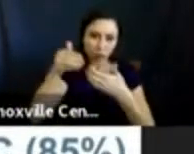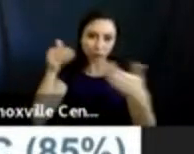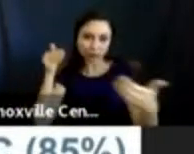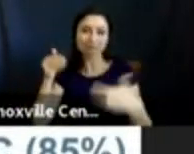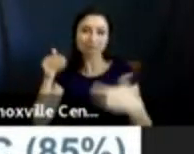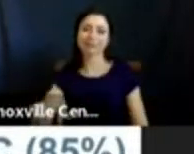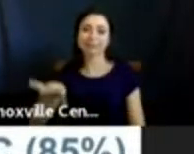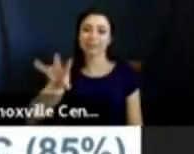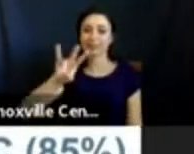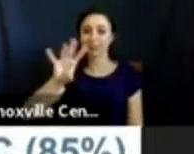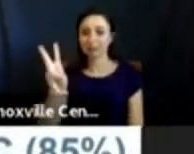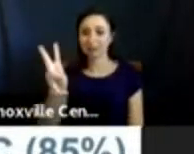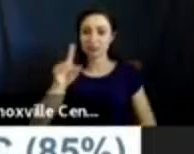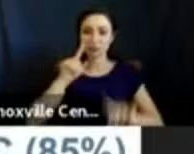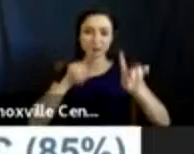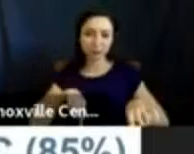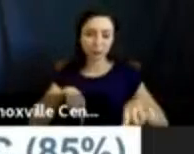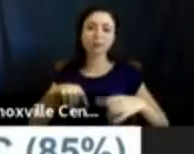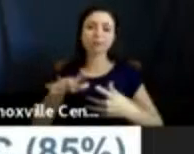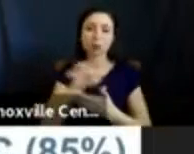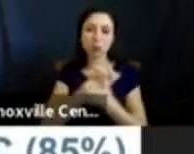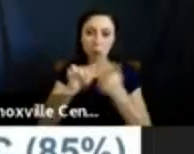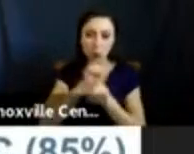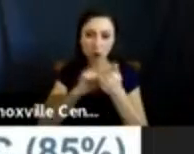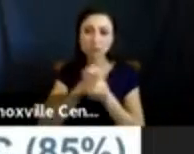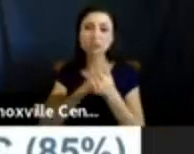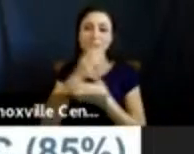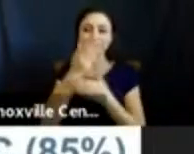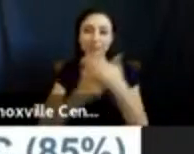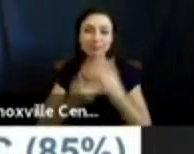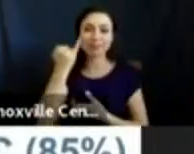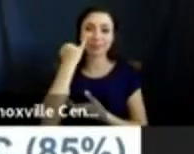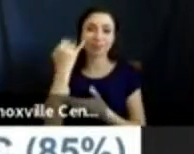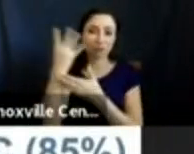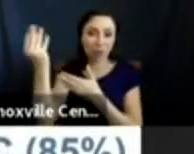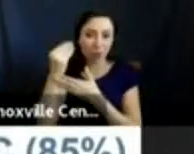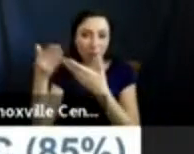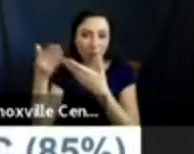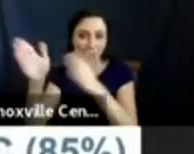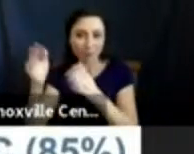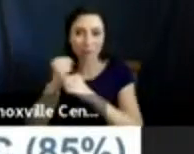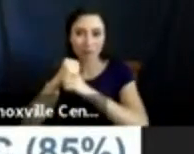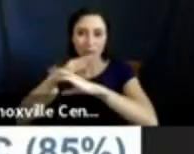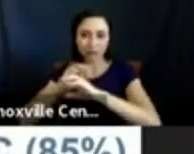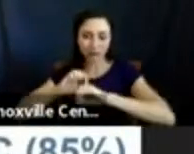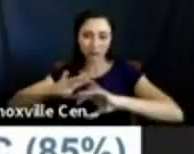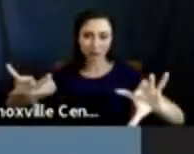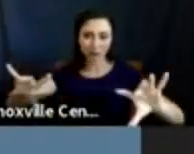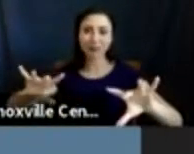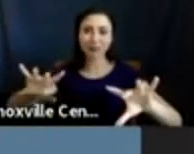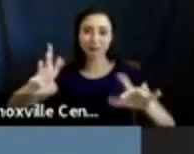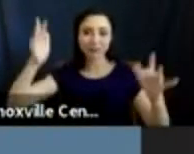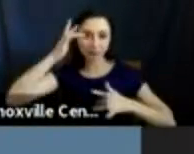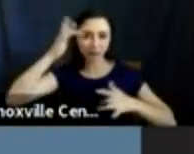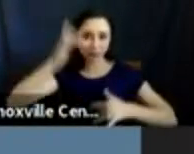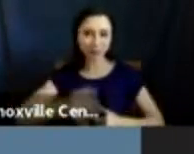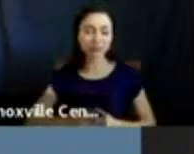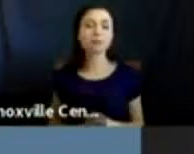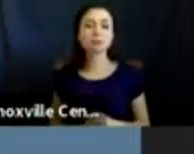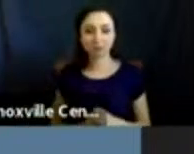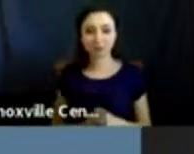76% reported washing or sanitizing hands while in public to prevent the spread of the virus.